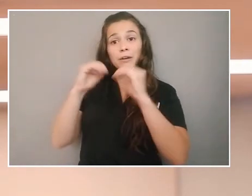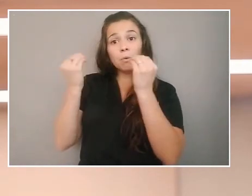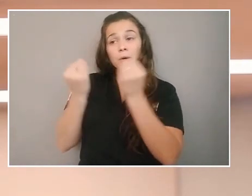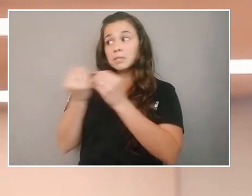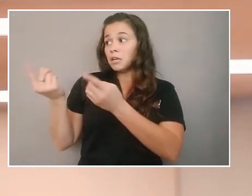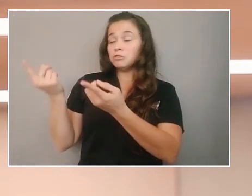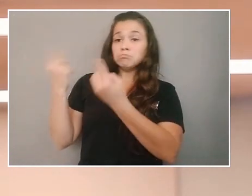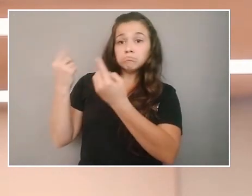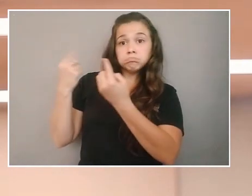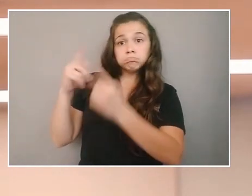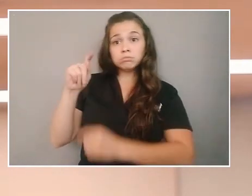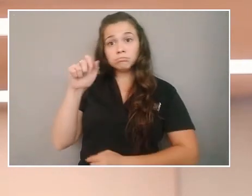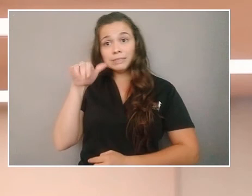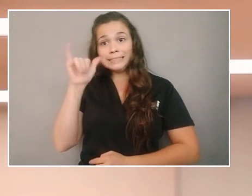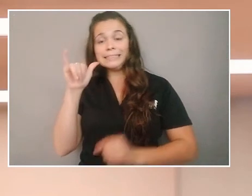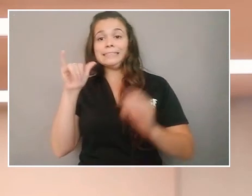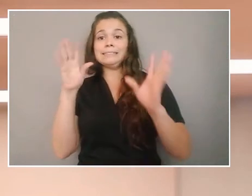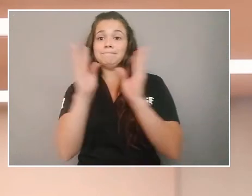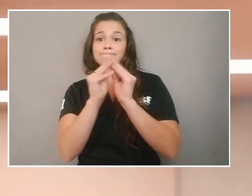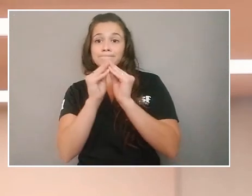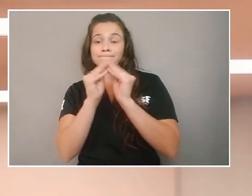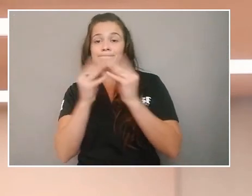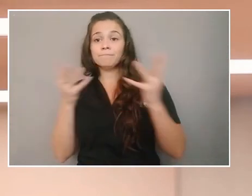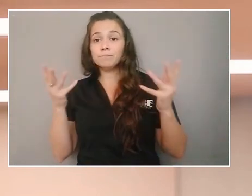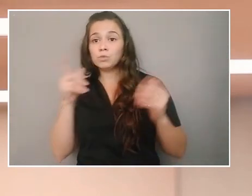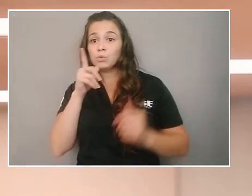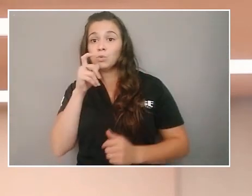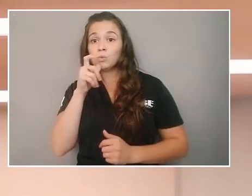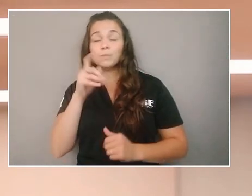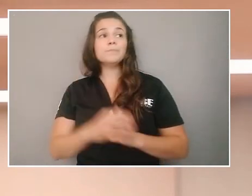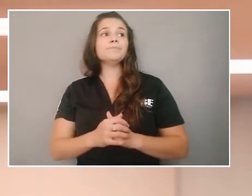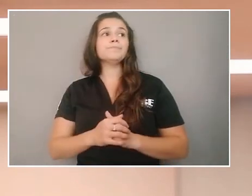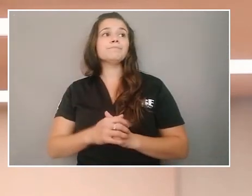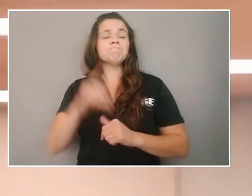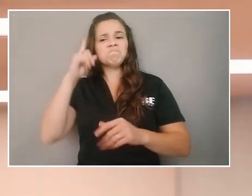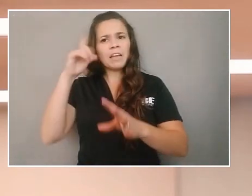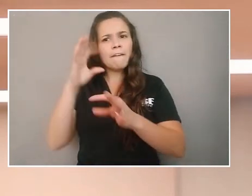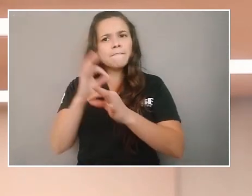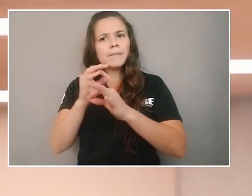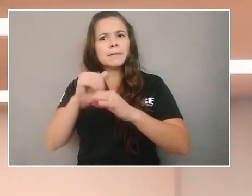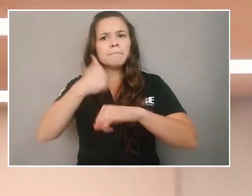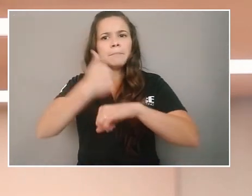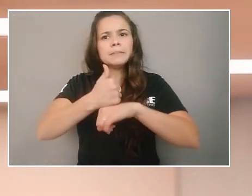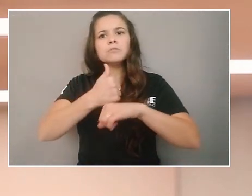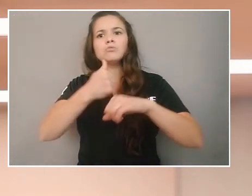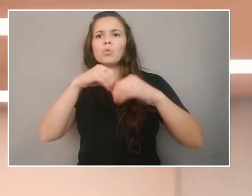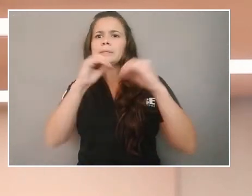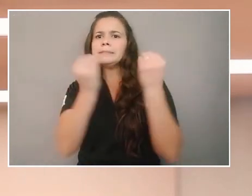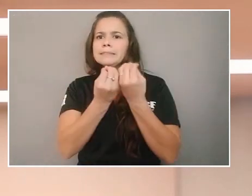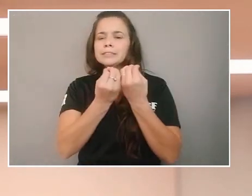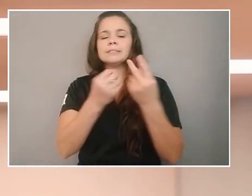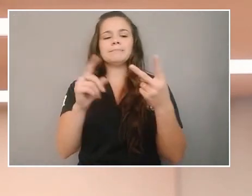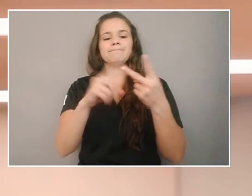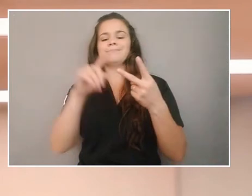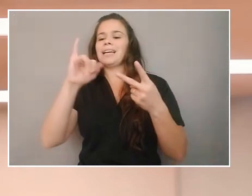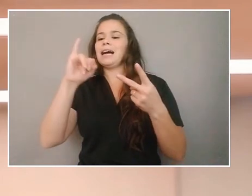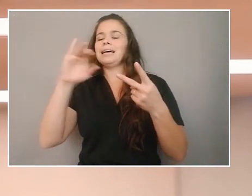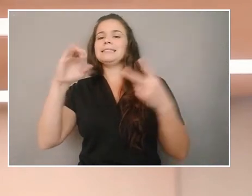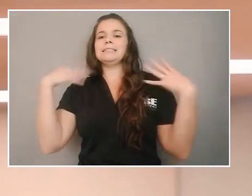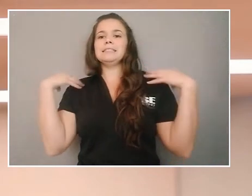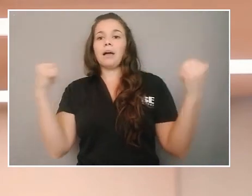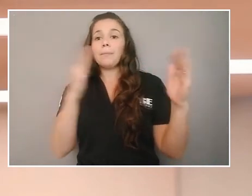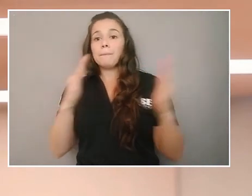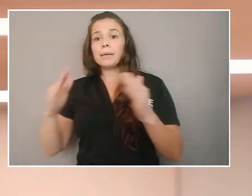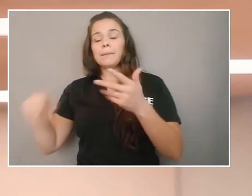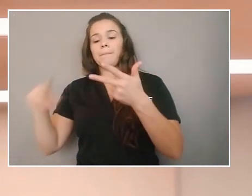TAY collaboratives include faith-based organizations, Inland Empire Health Plan, North